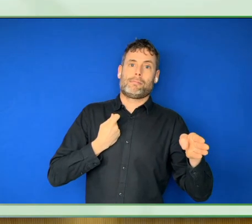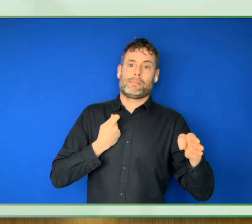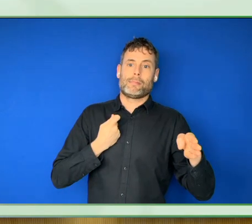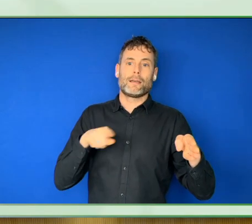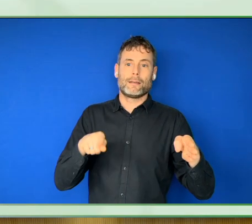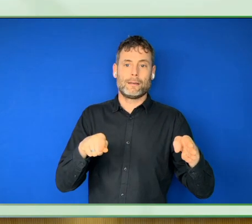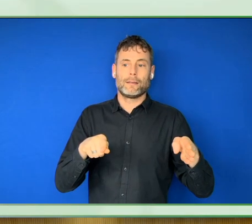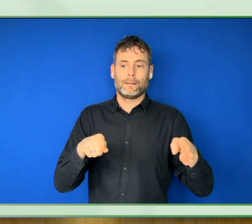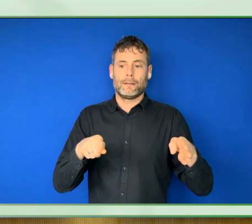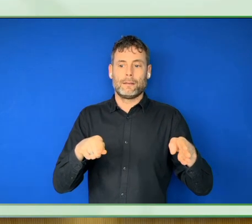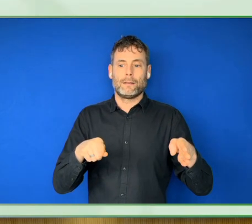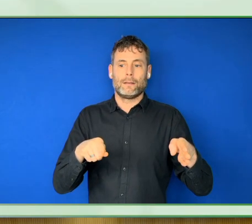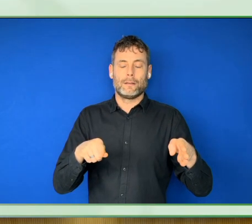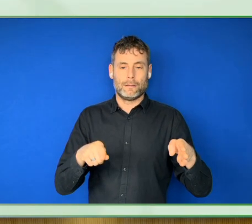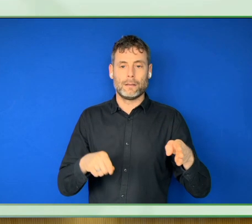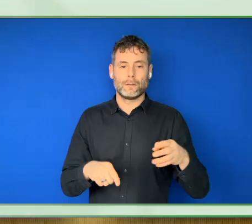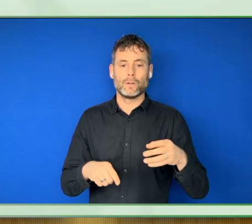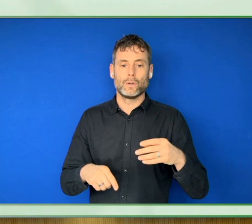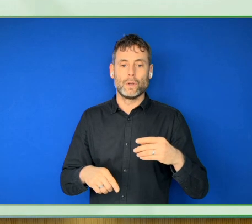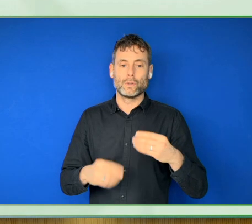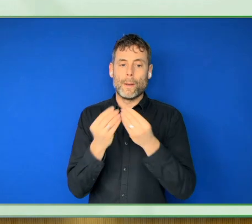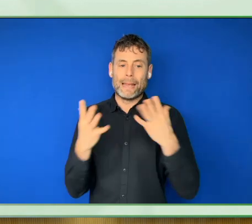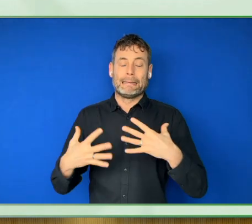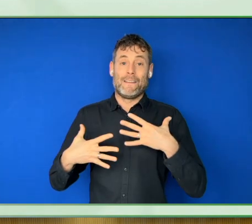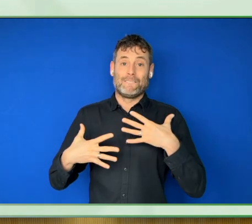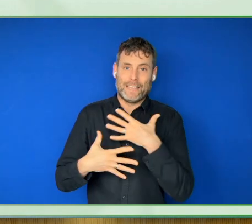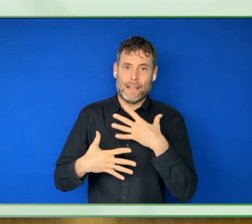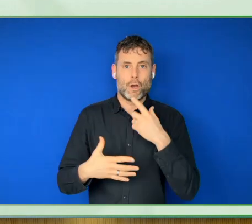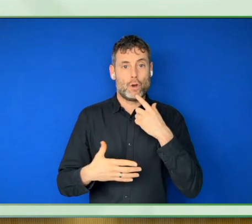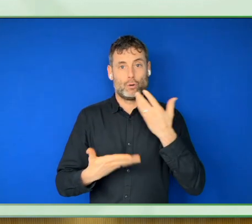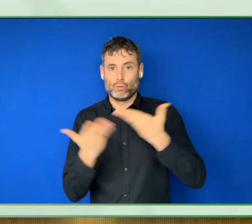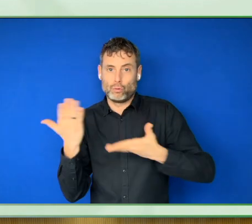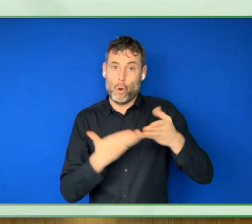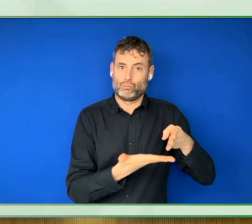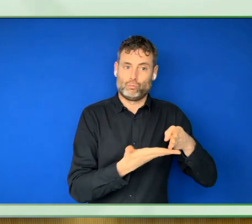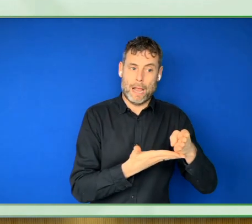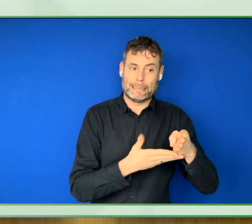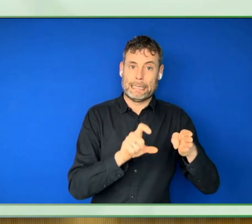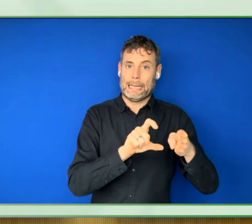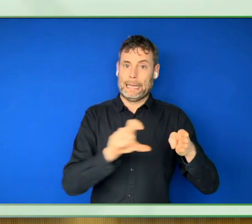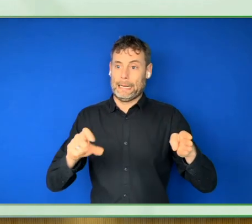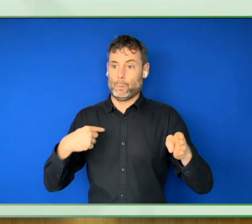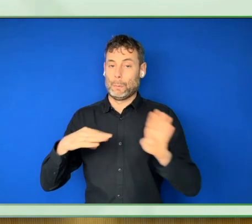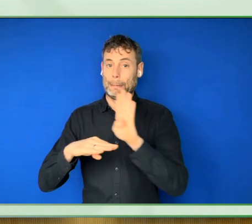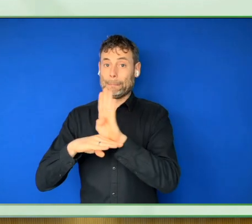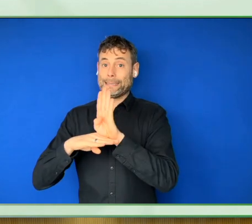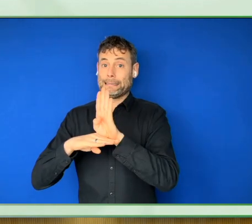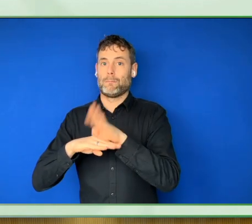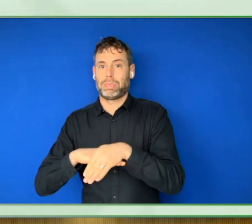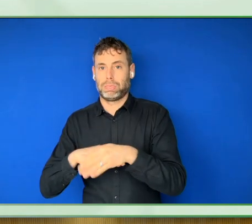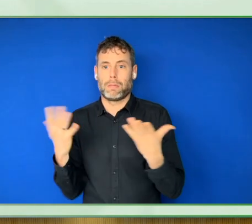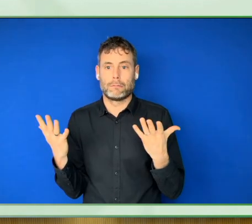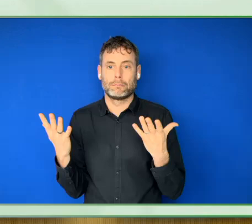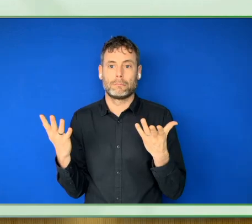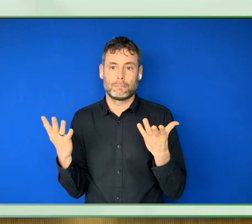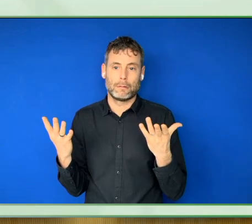put our business at risk. So the rights come from enforcement. And the